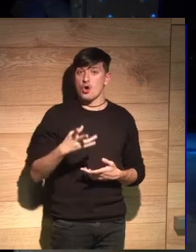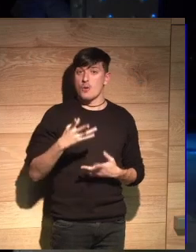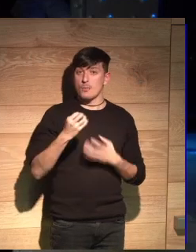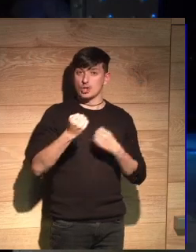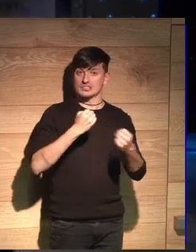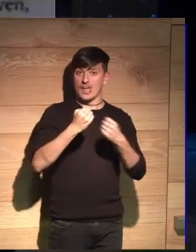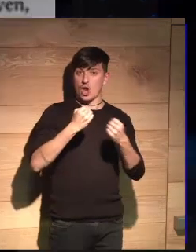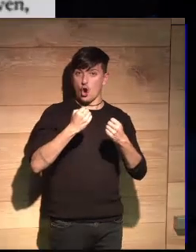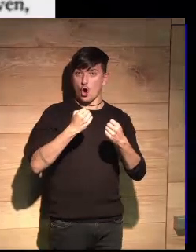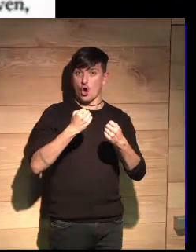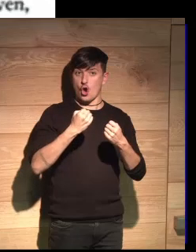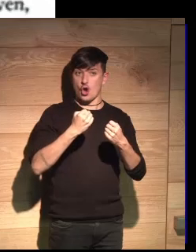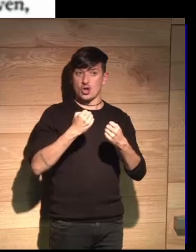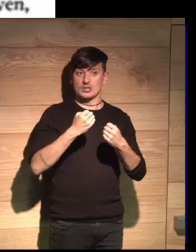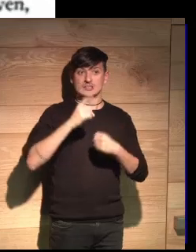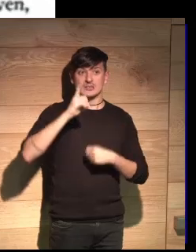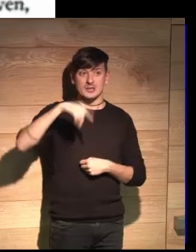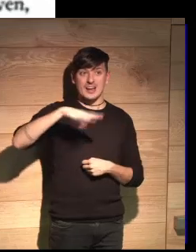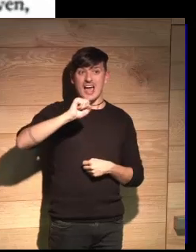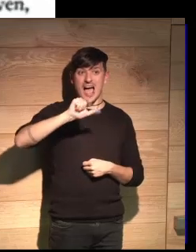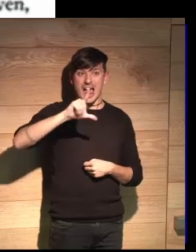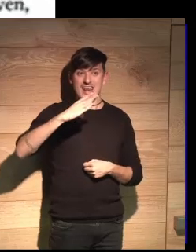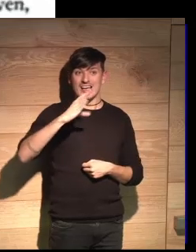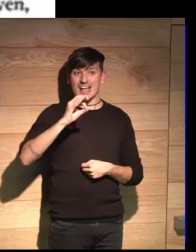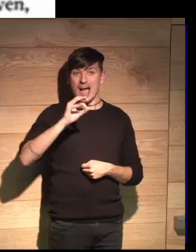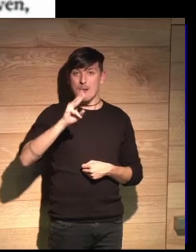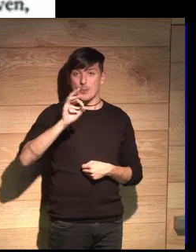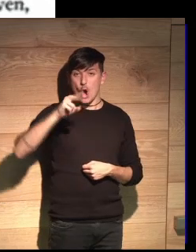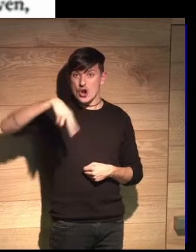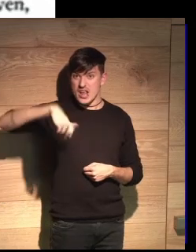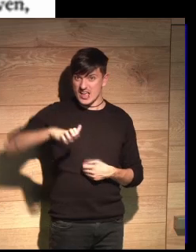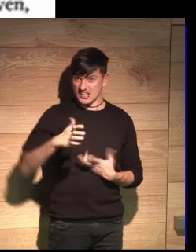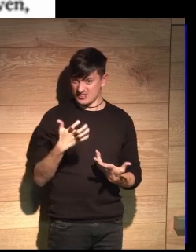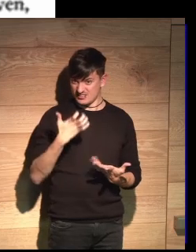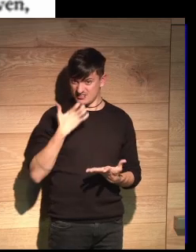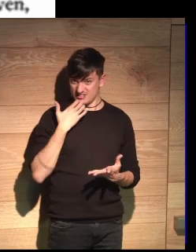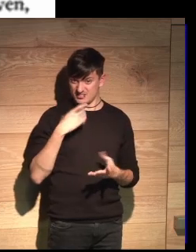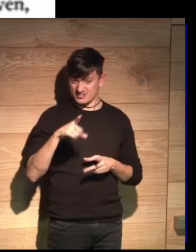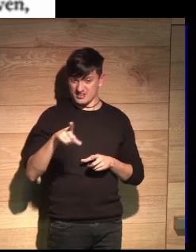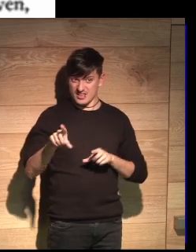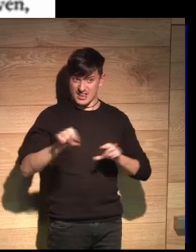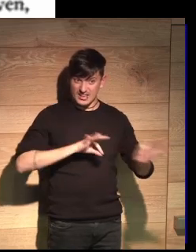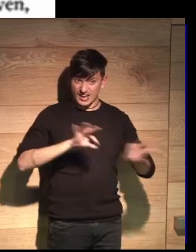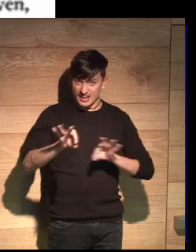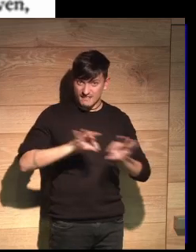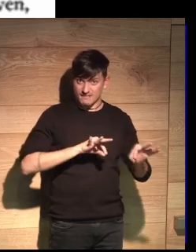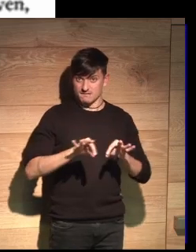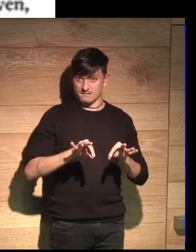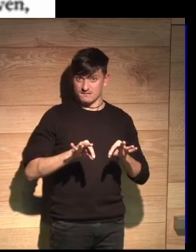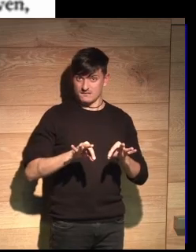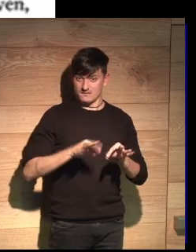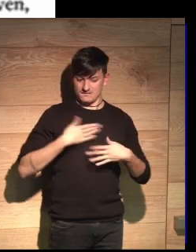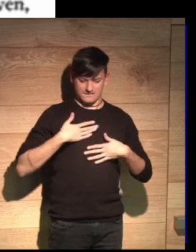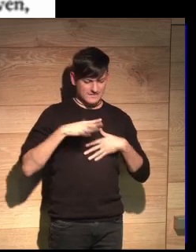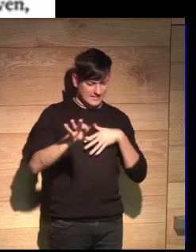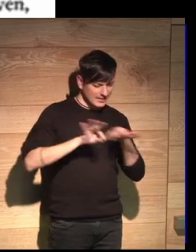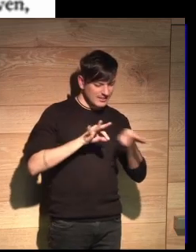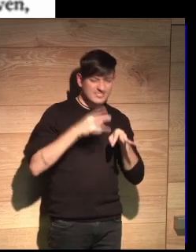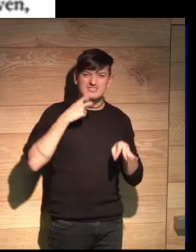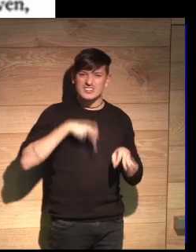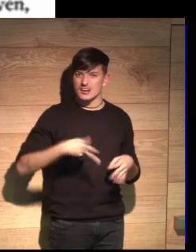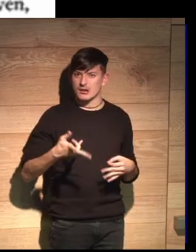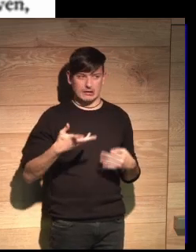was a boxing world champion, and even Al Capone. If you allow people to choose, they will choose